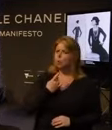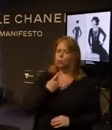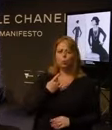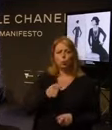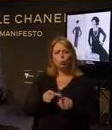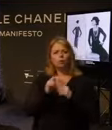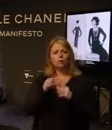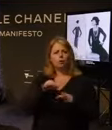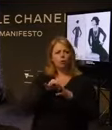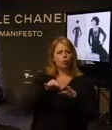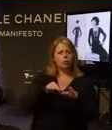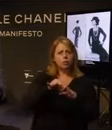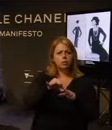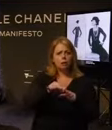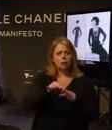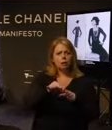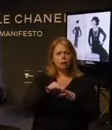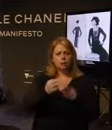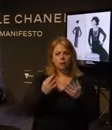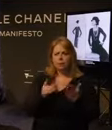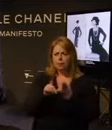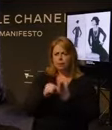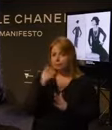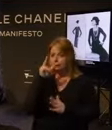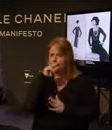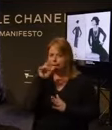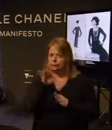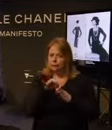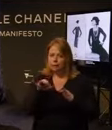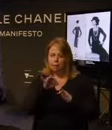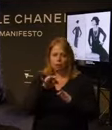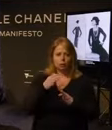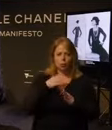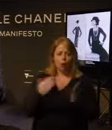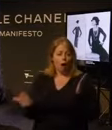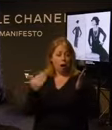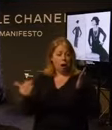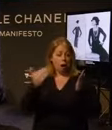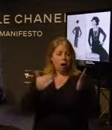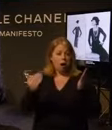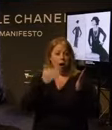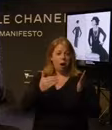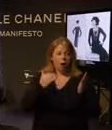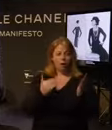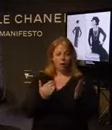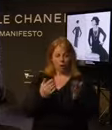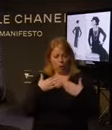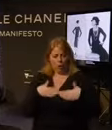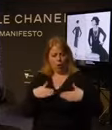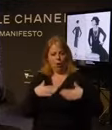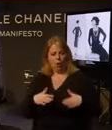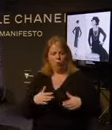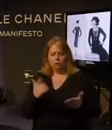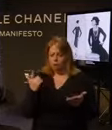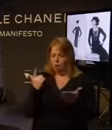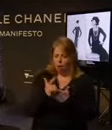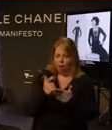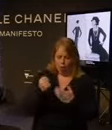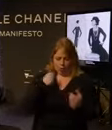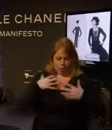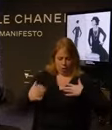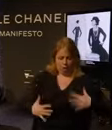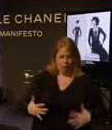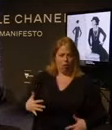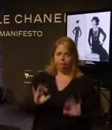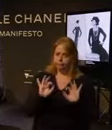for a designer. Often young designers want to really overly embellish clothing. You know, they want to put lots on there.